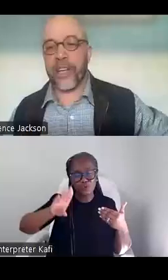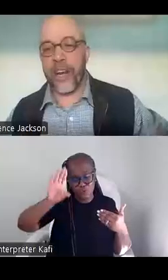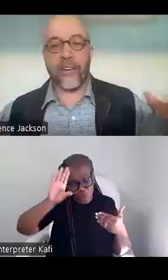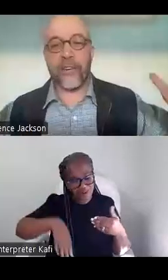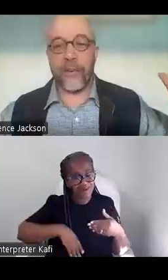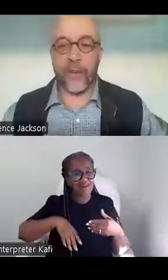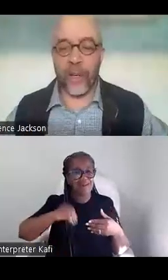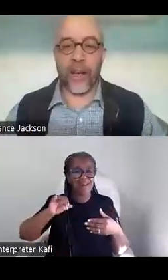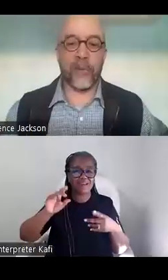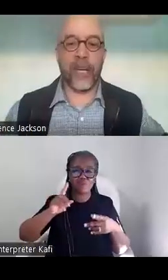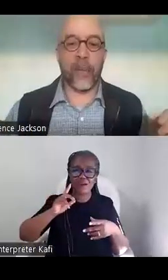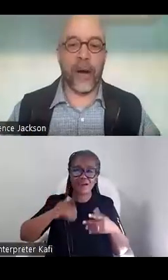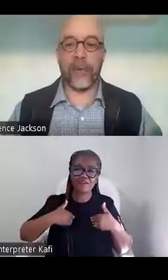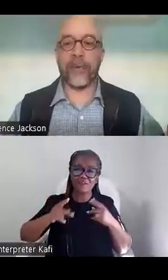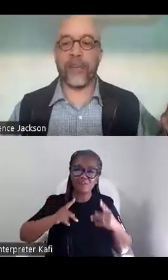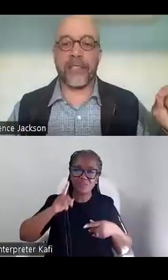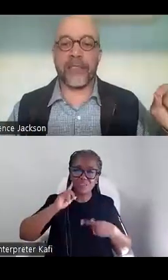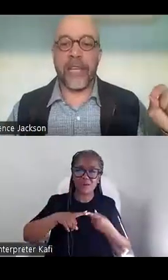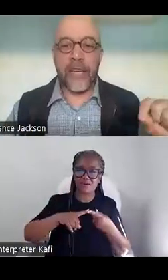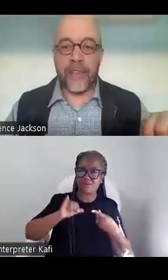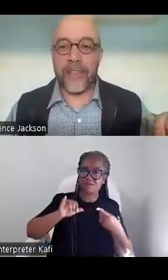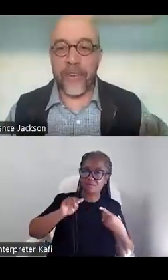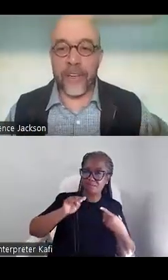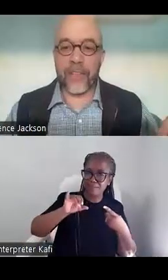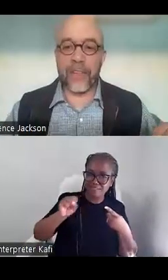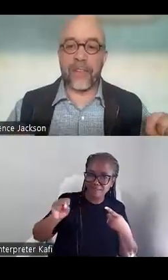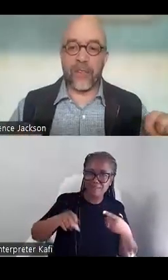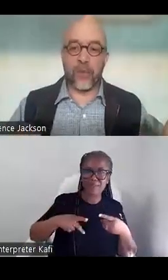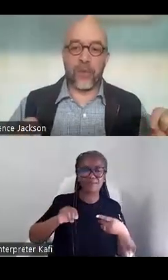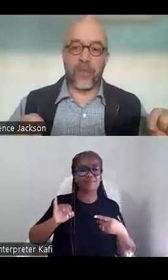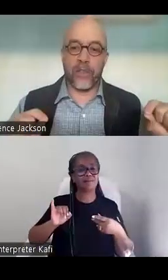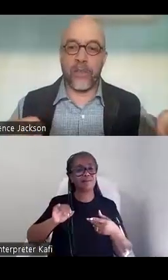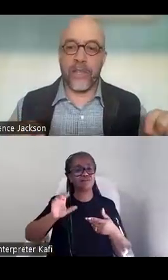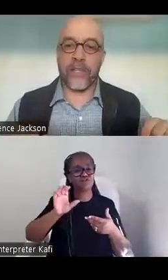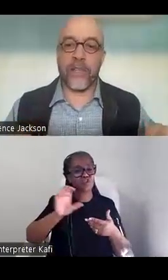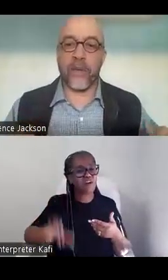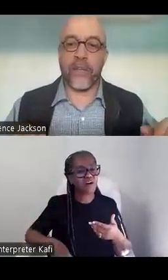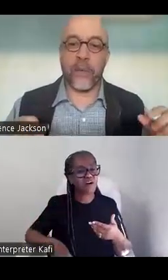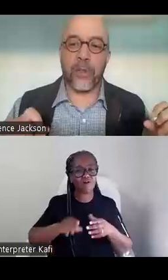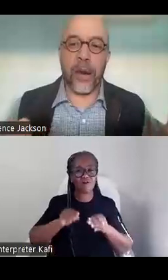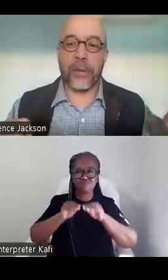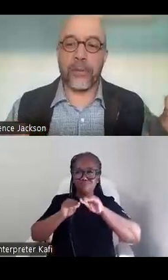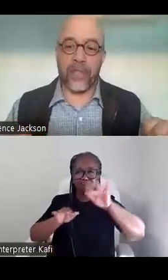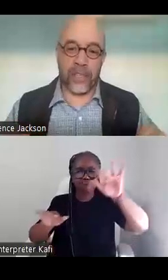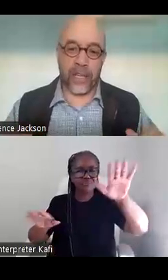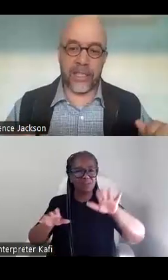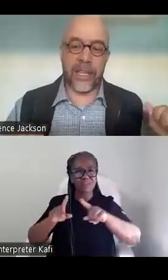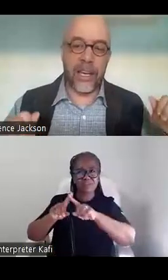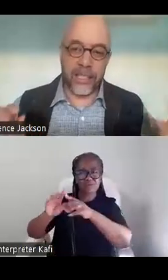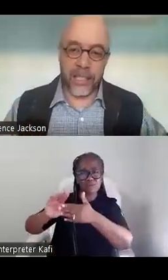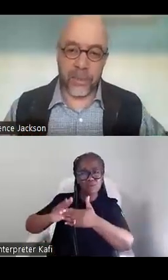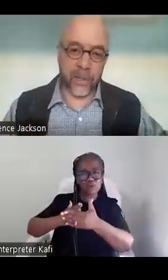to Chicago, and it went out, became popular. And it's these inventors of this new music, new things to know that the most popular music of the day